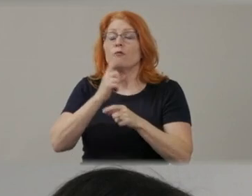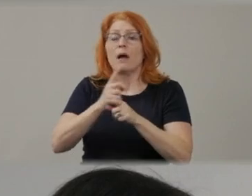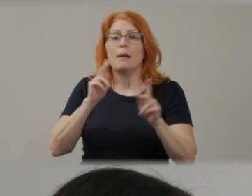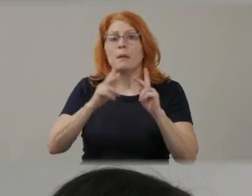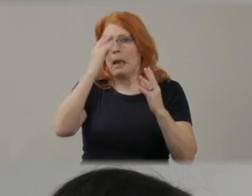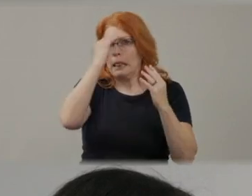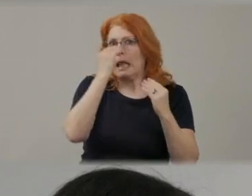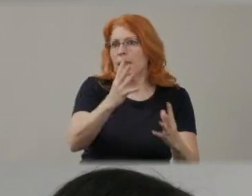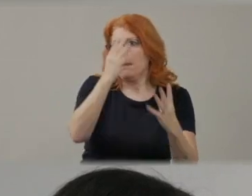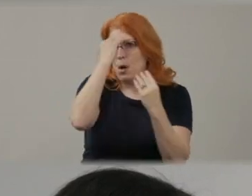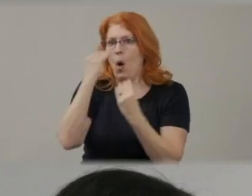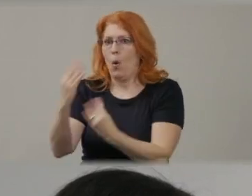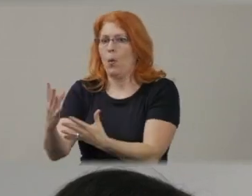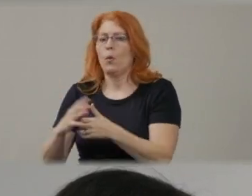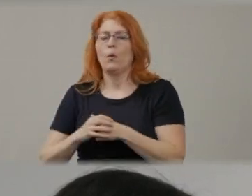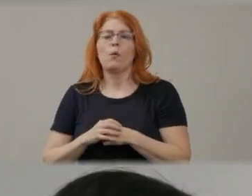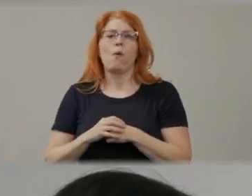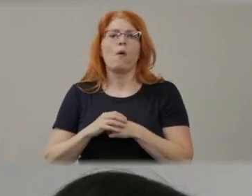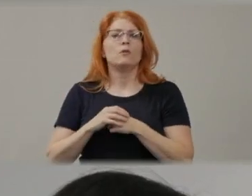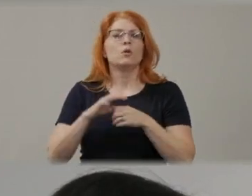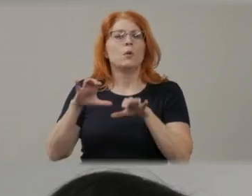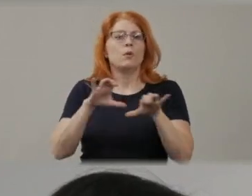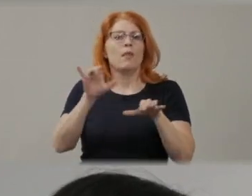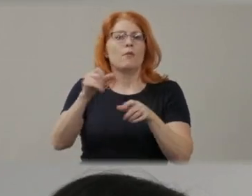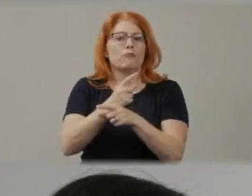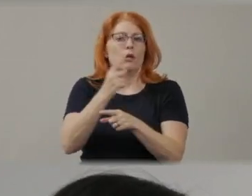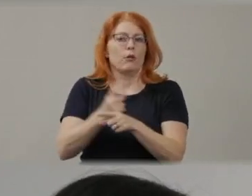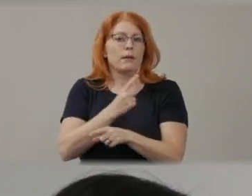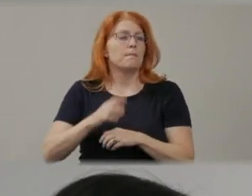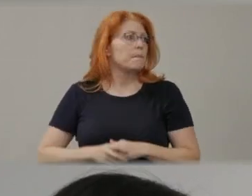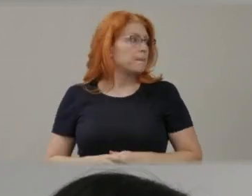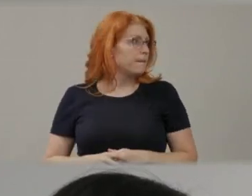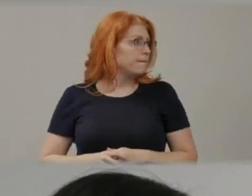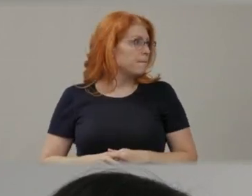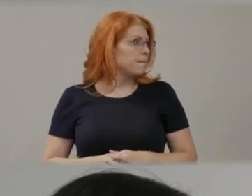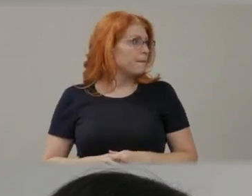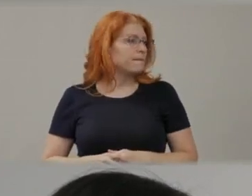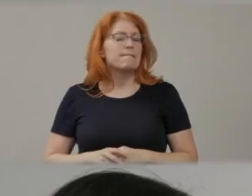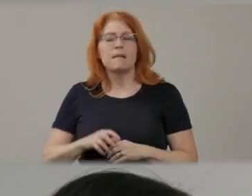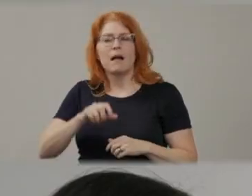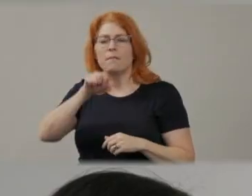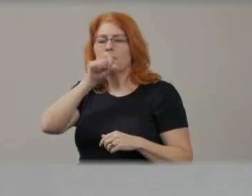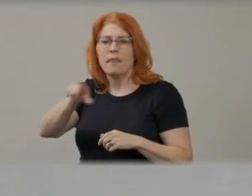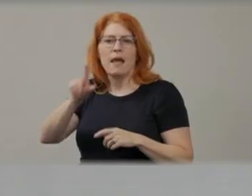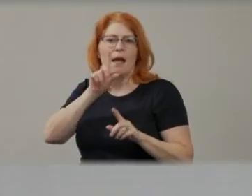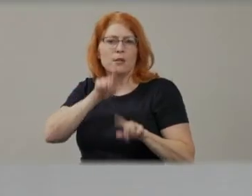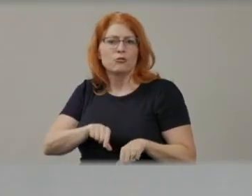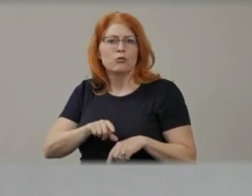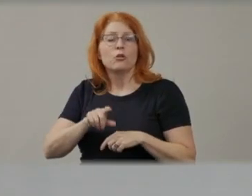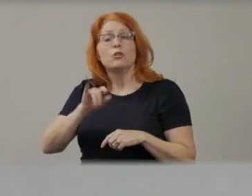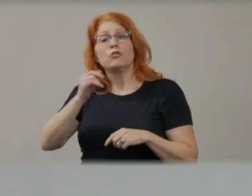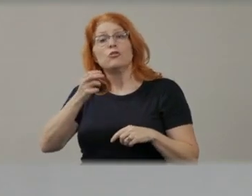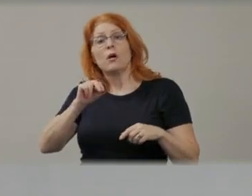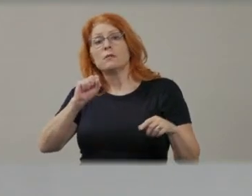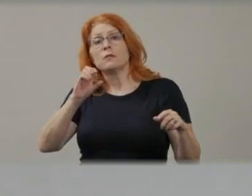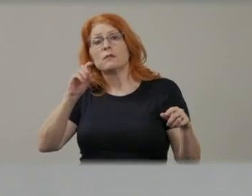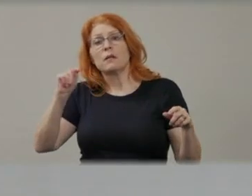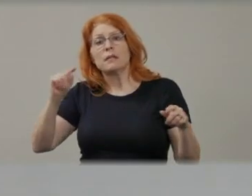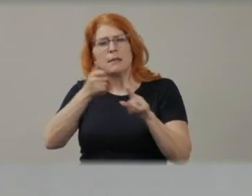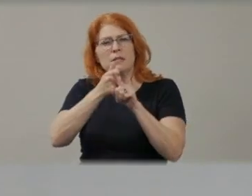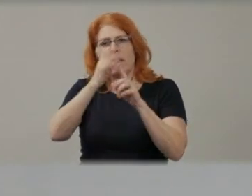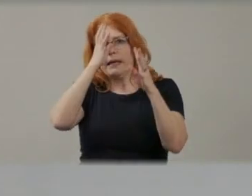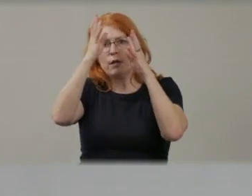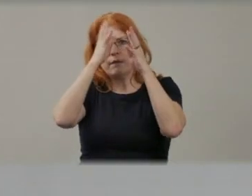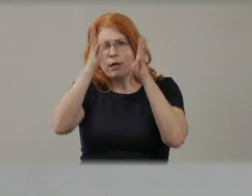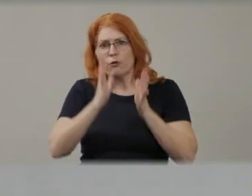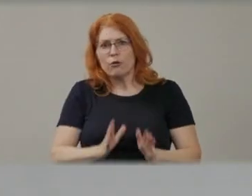know. So we do that on a regular basis. I love the answer there, and I have to tell you, John Scott is an innovator. I've